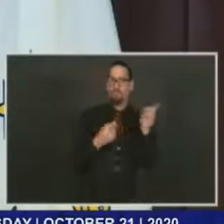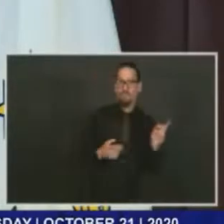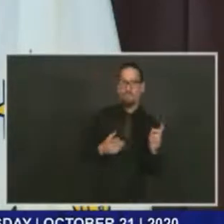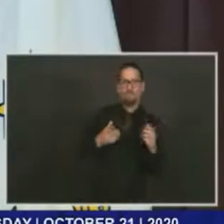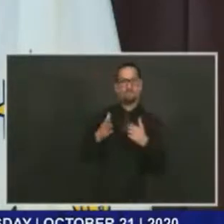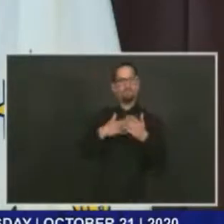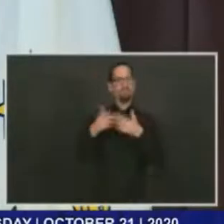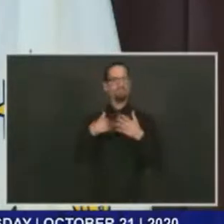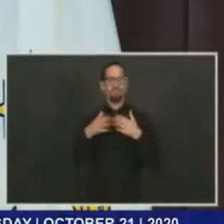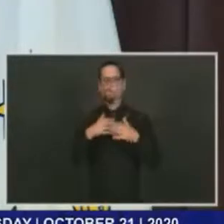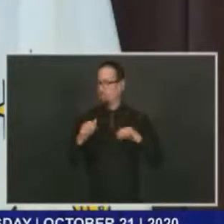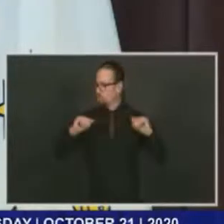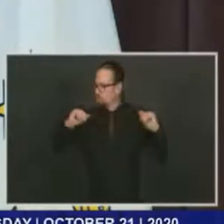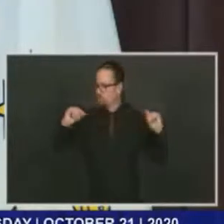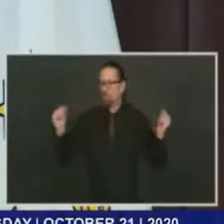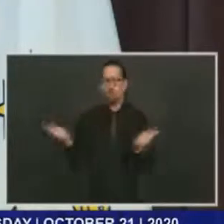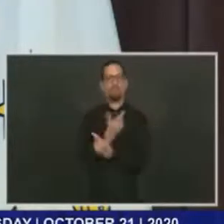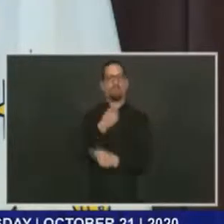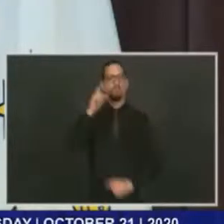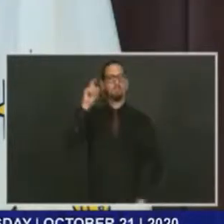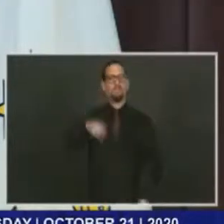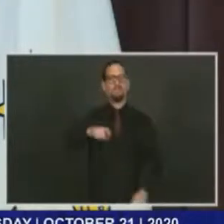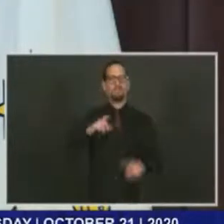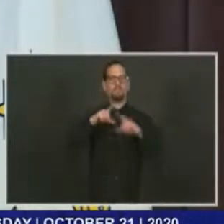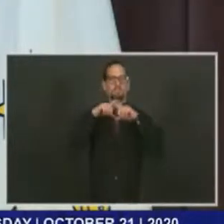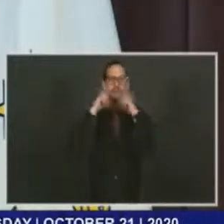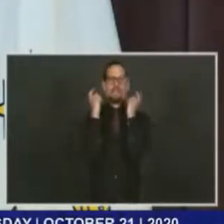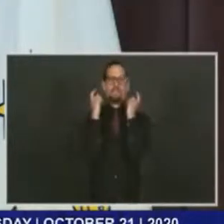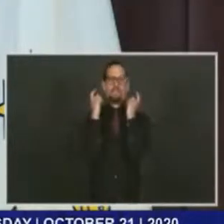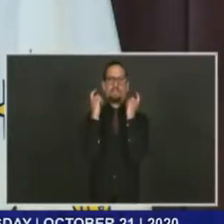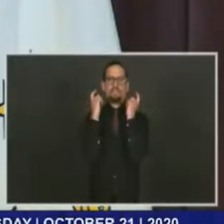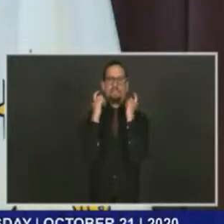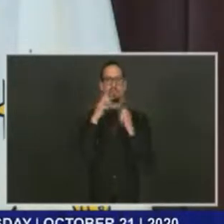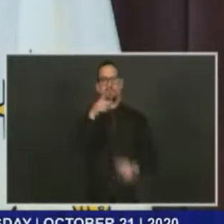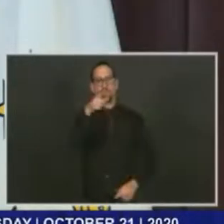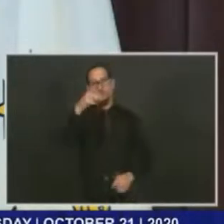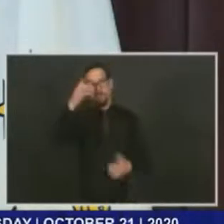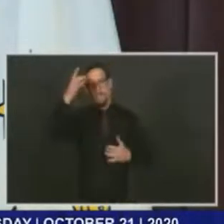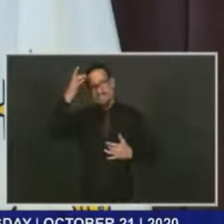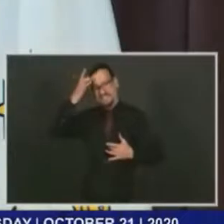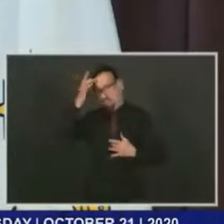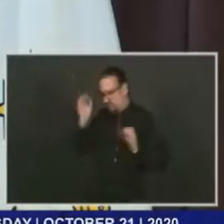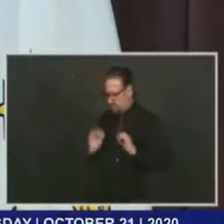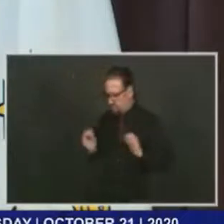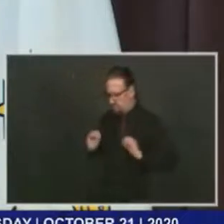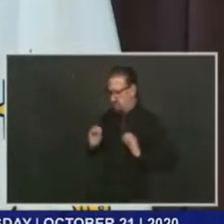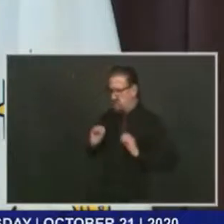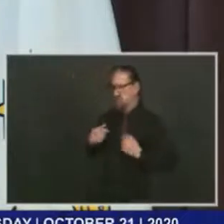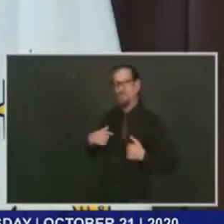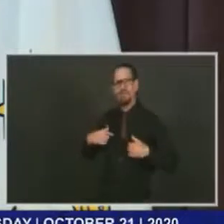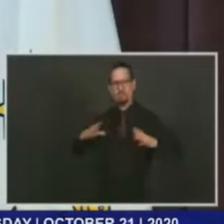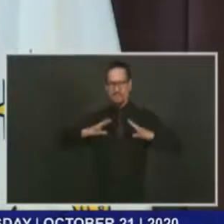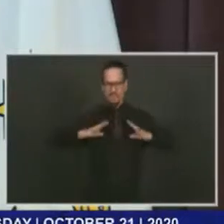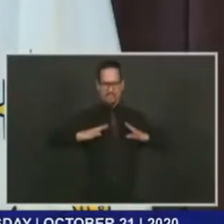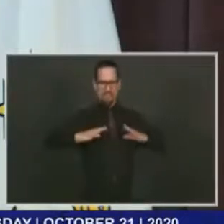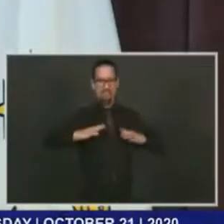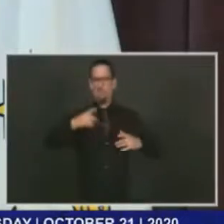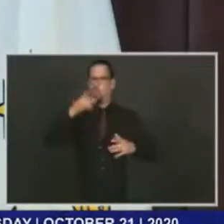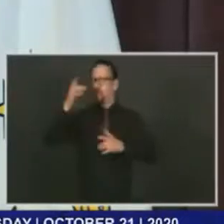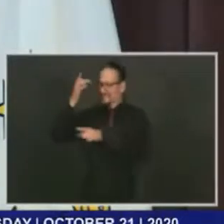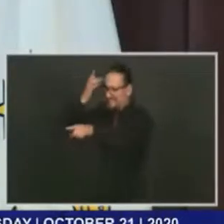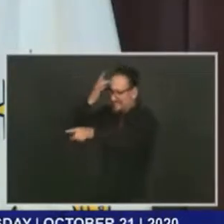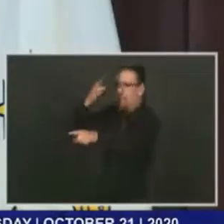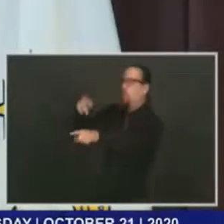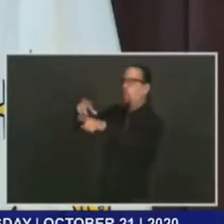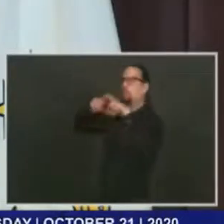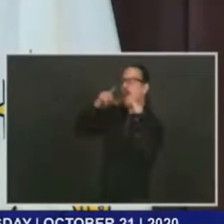look like they're fine and they don't have any signs or symptoms, that's exactly where you need